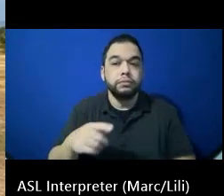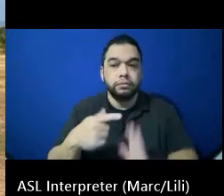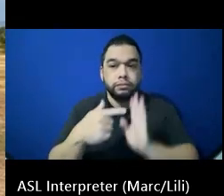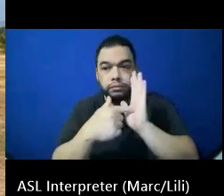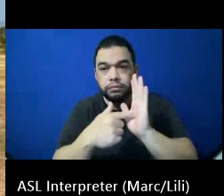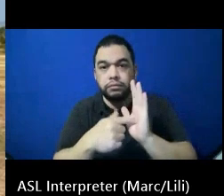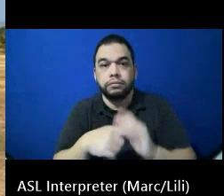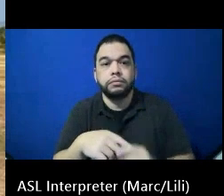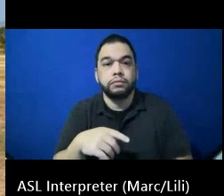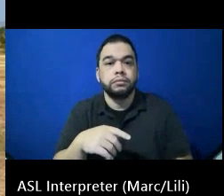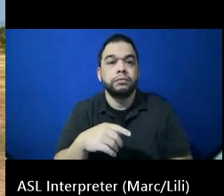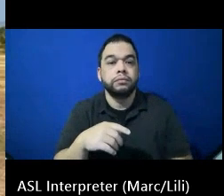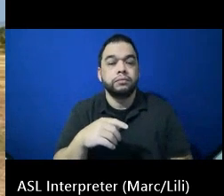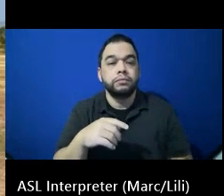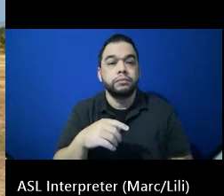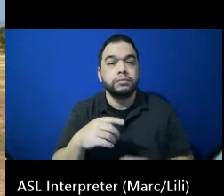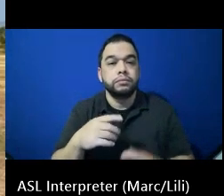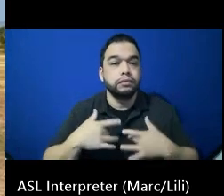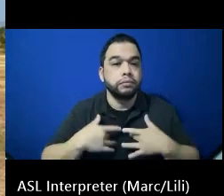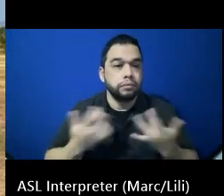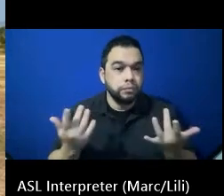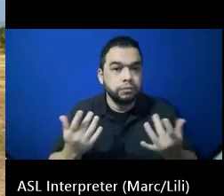We also have a technical demonstration